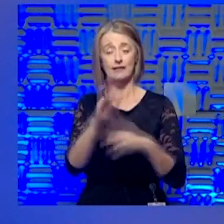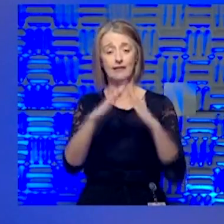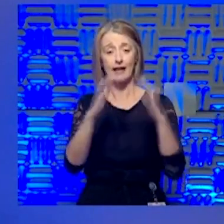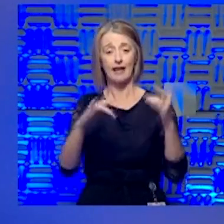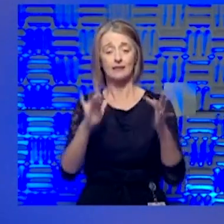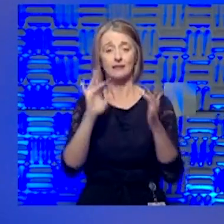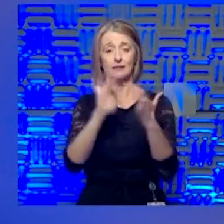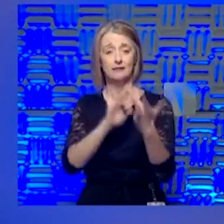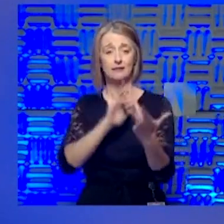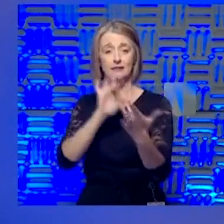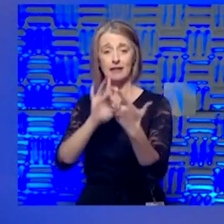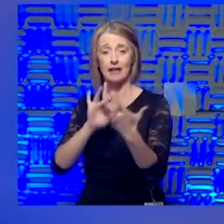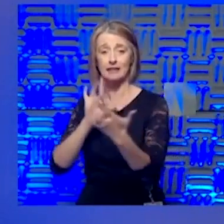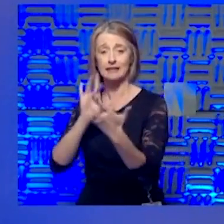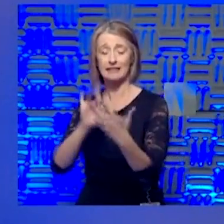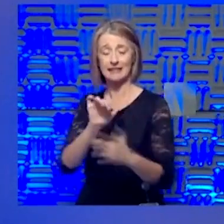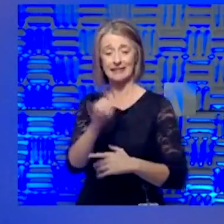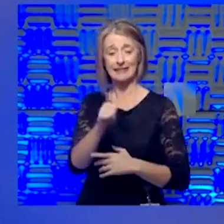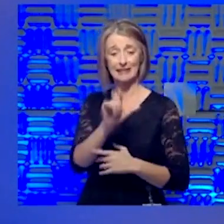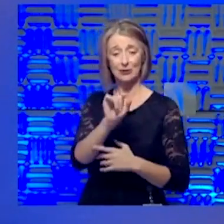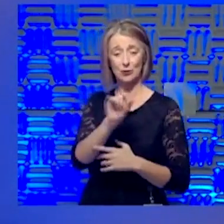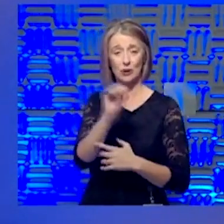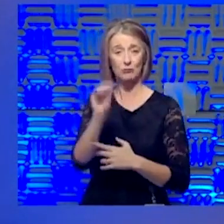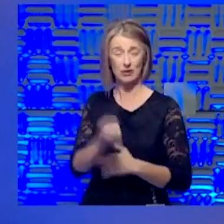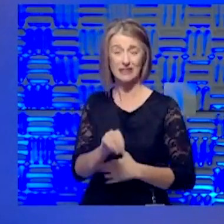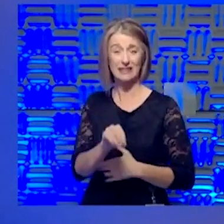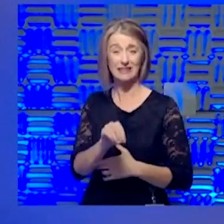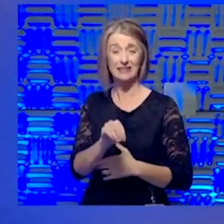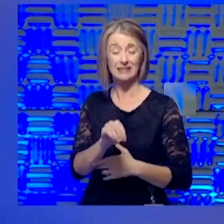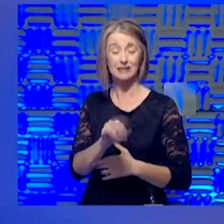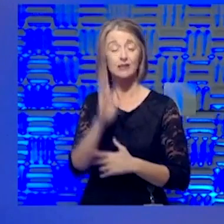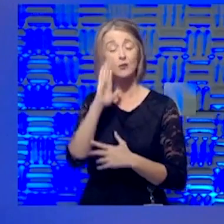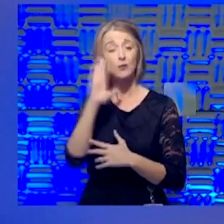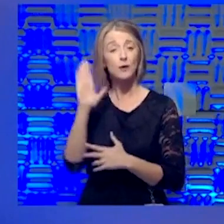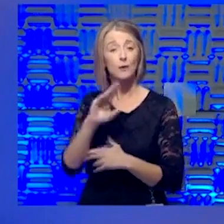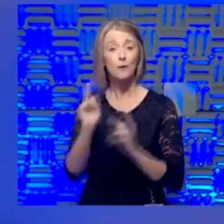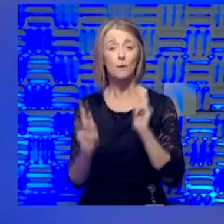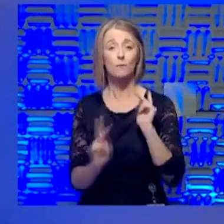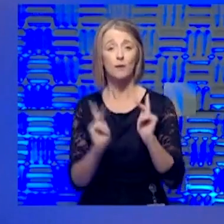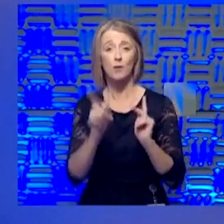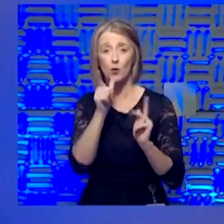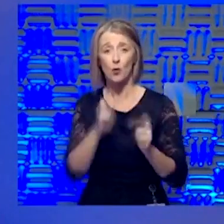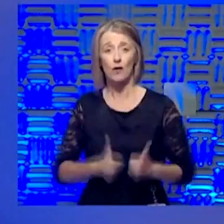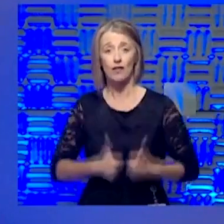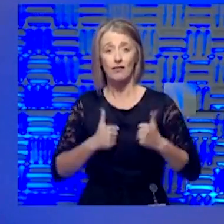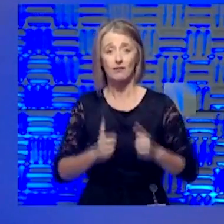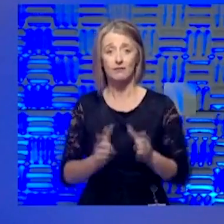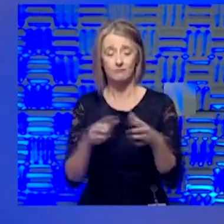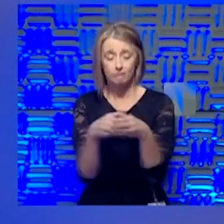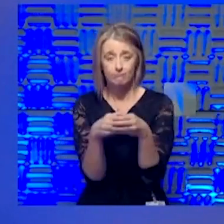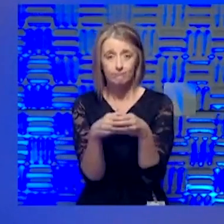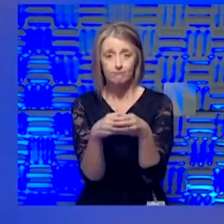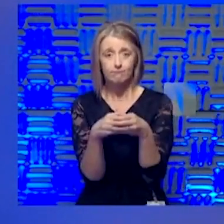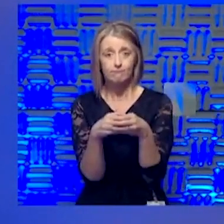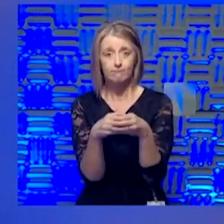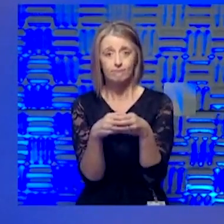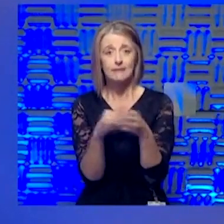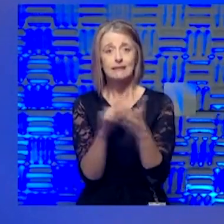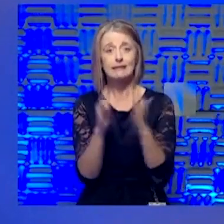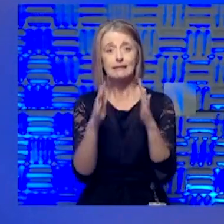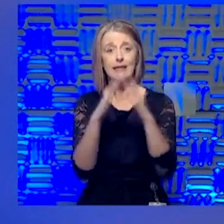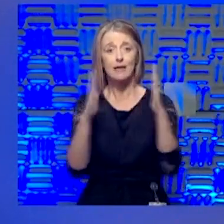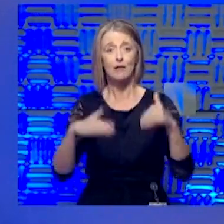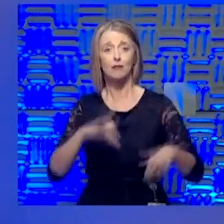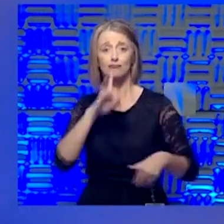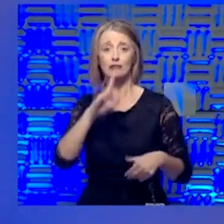contacts, the attack rate is probably 10 to 20%. So we certainly know that people living in the same quarters in the same household